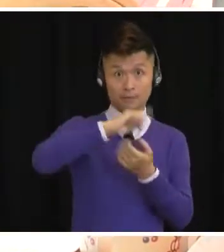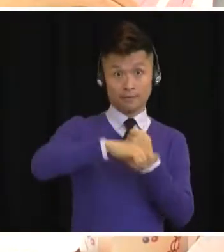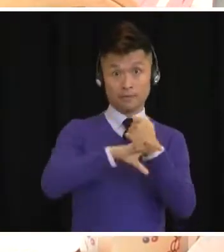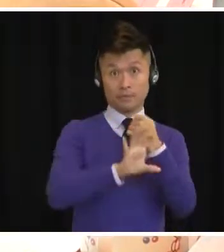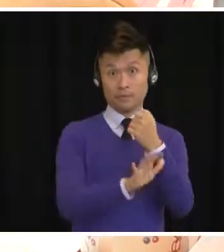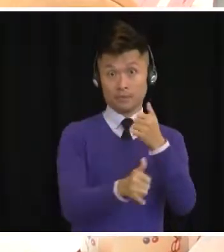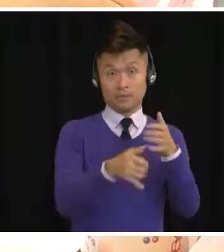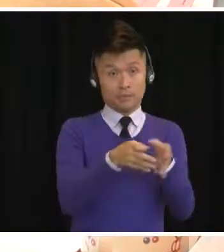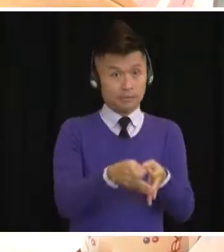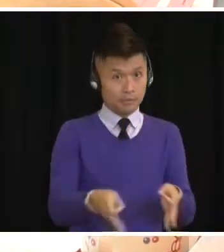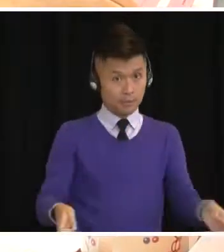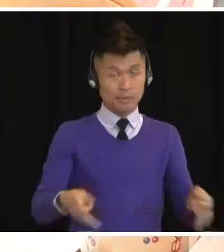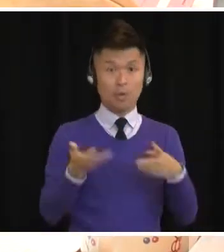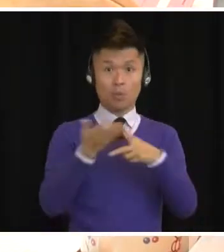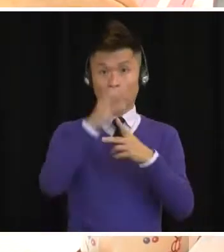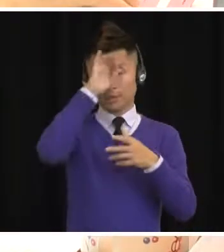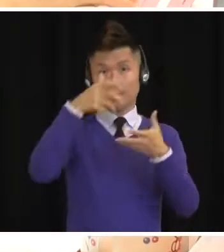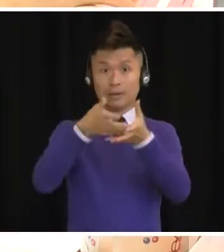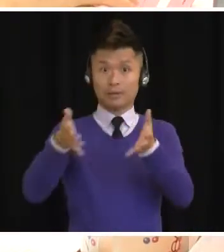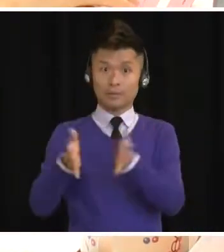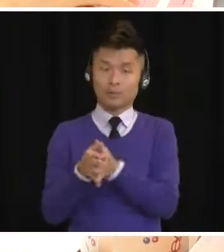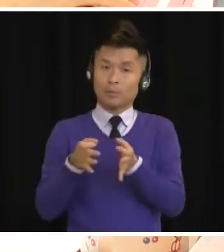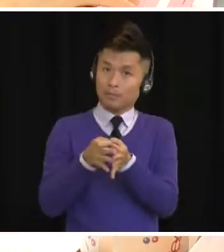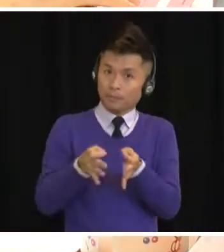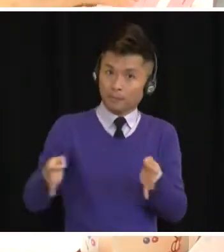Yuan Organization Act,